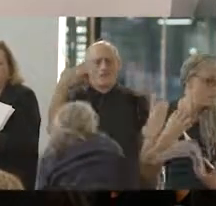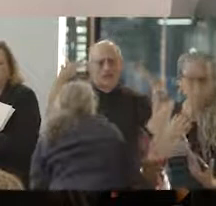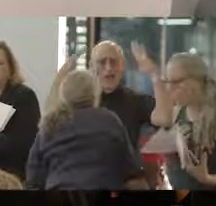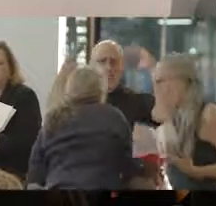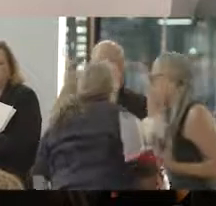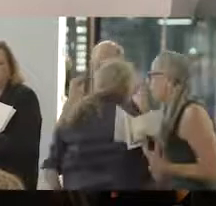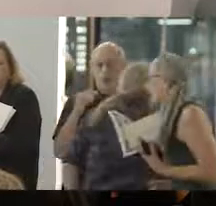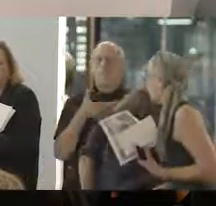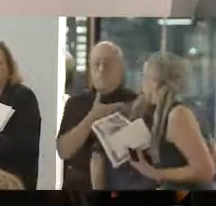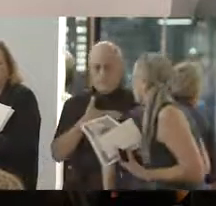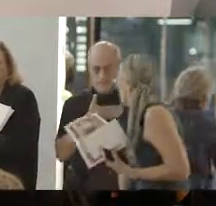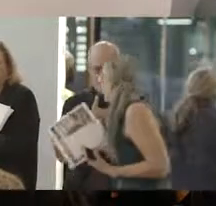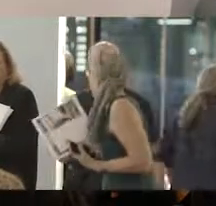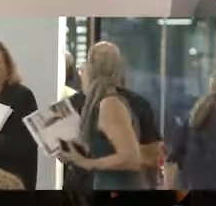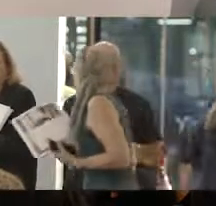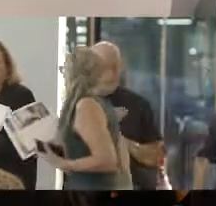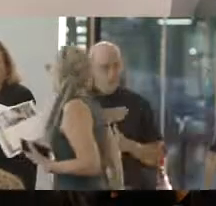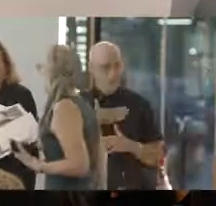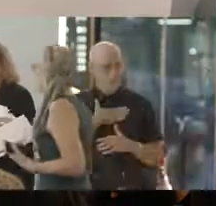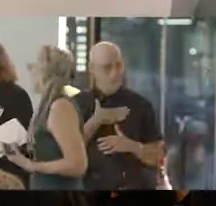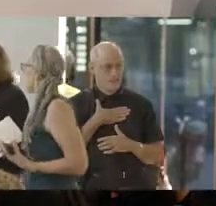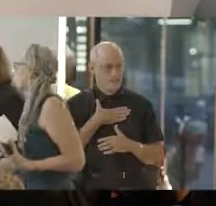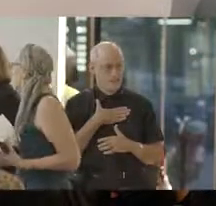have the Q&A here.